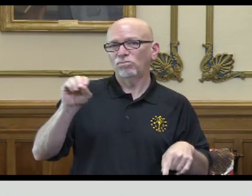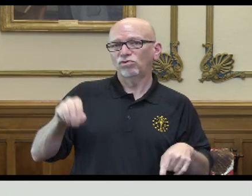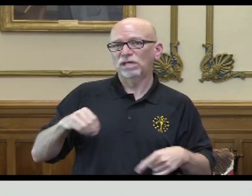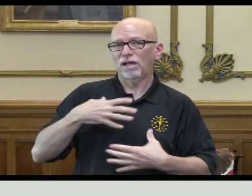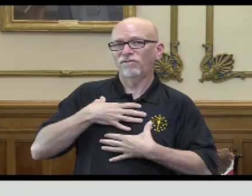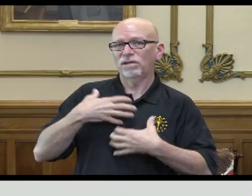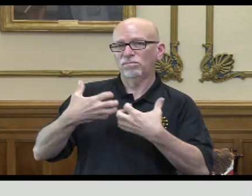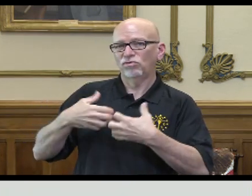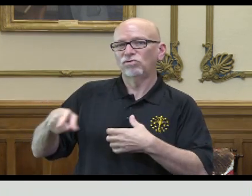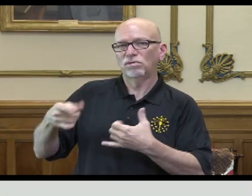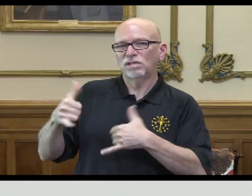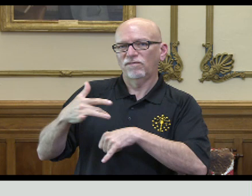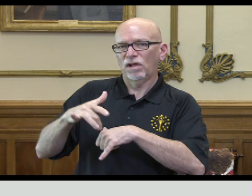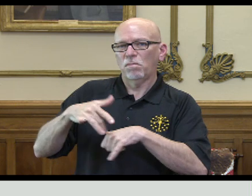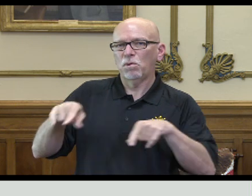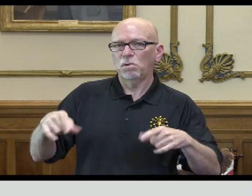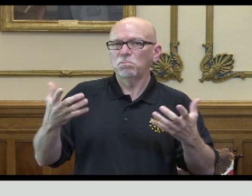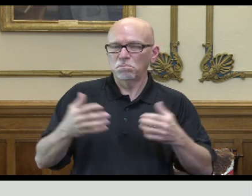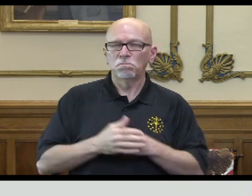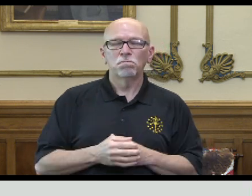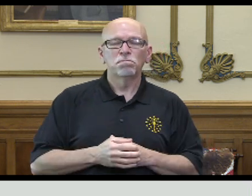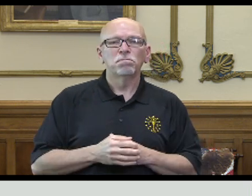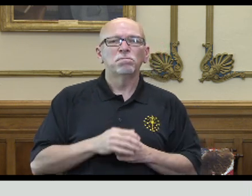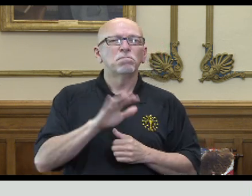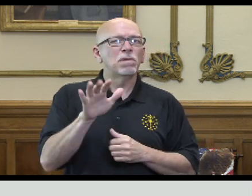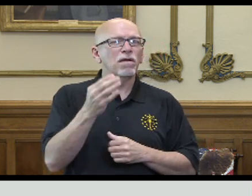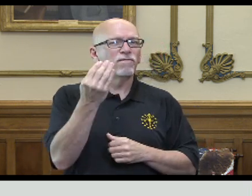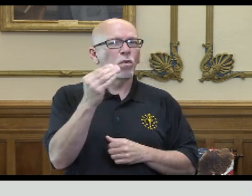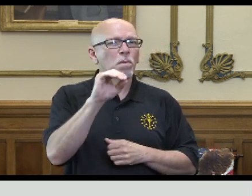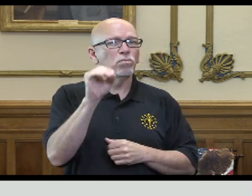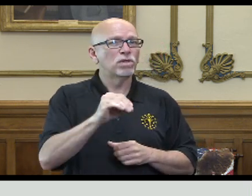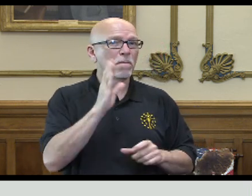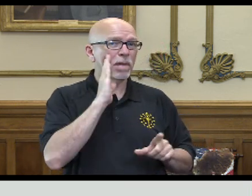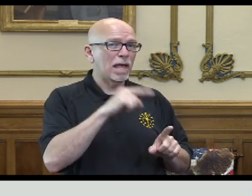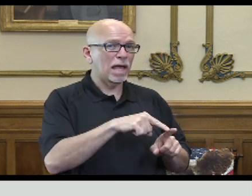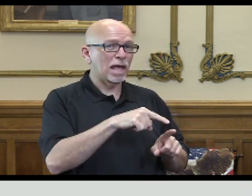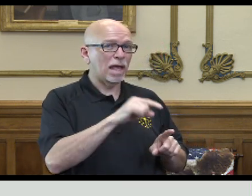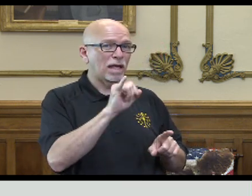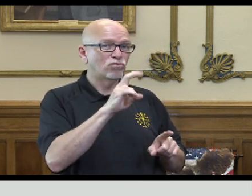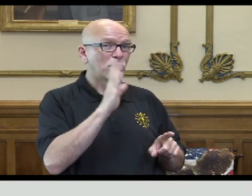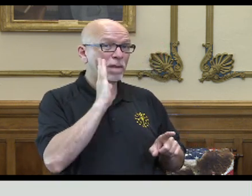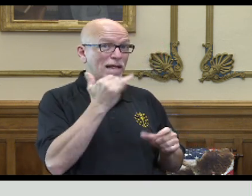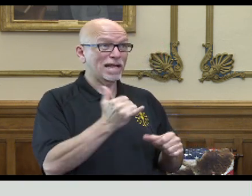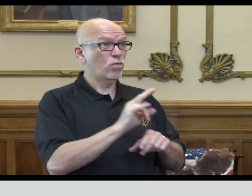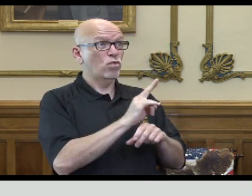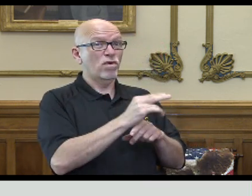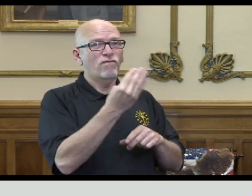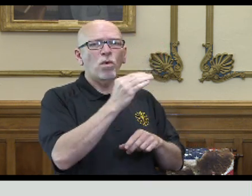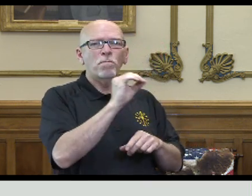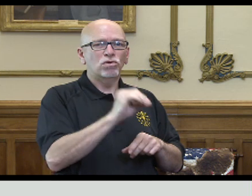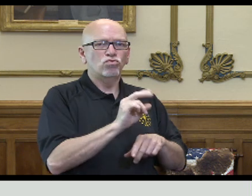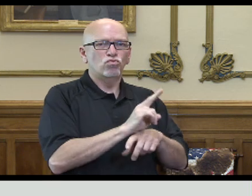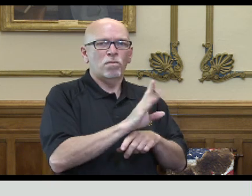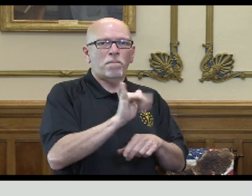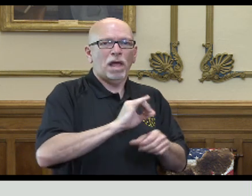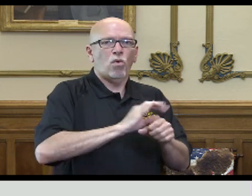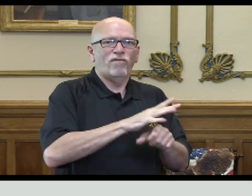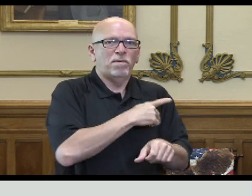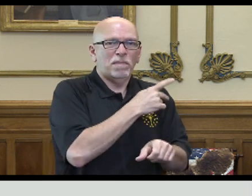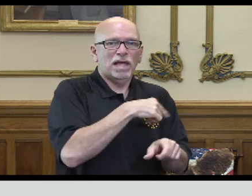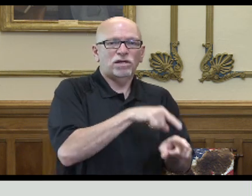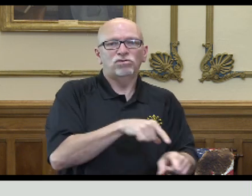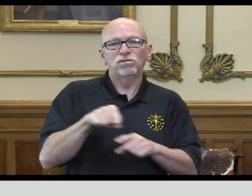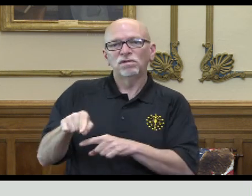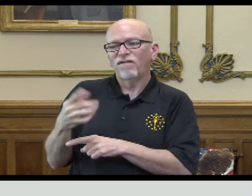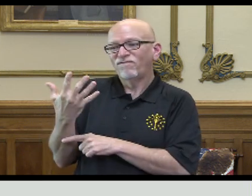of ventilators currently available. Only about 14% of beds, ICU beds that are occupied by COVID patients, and